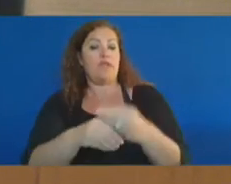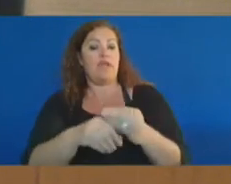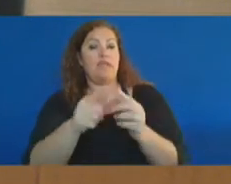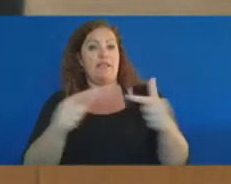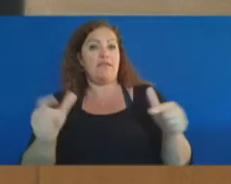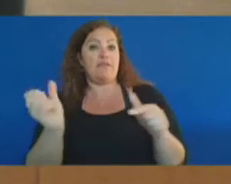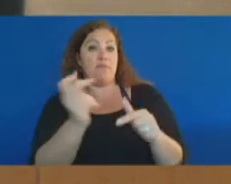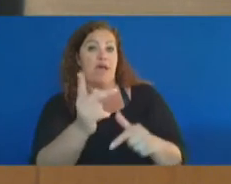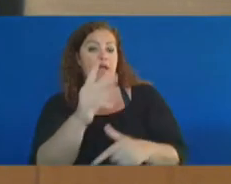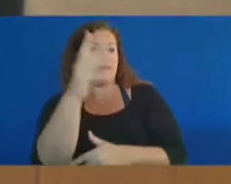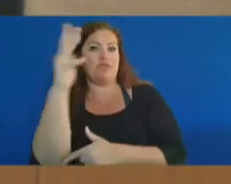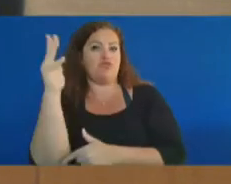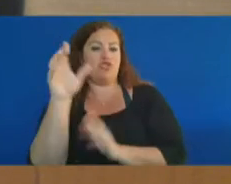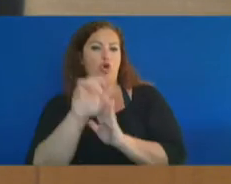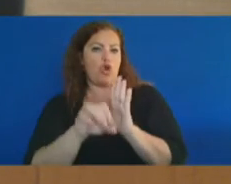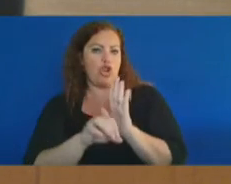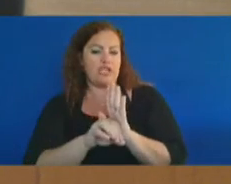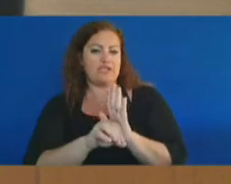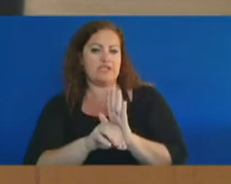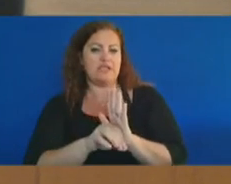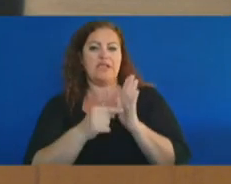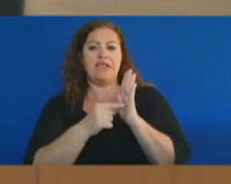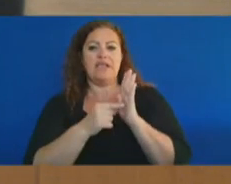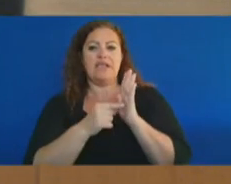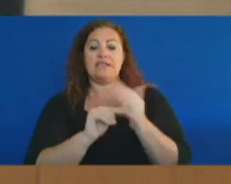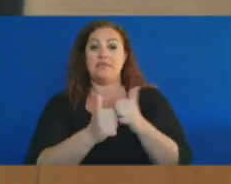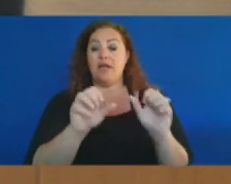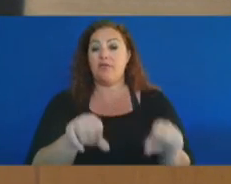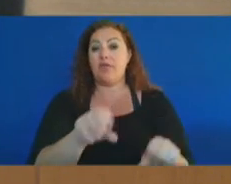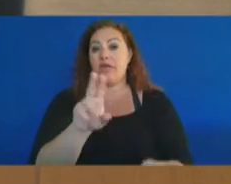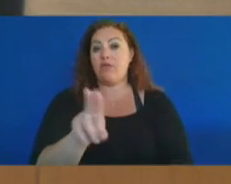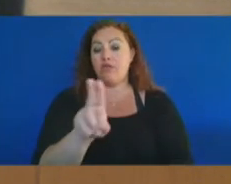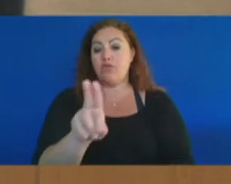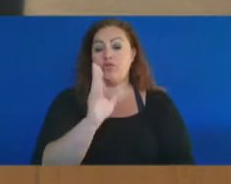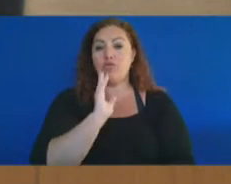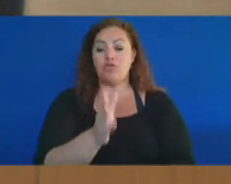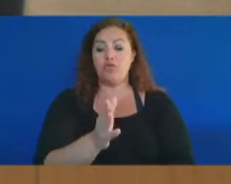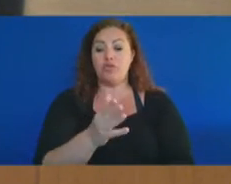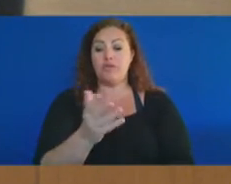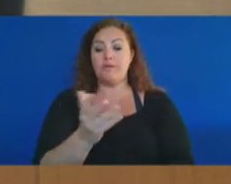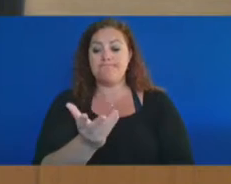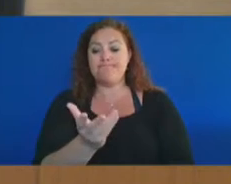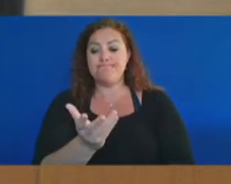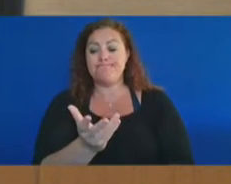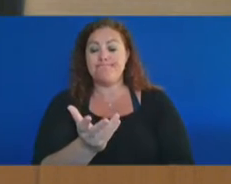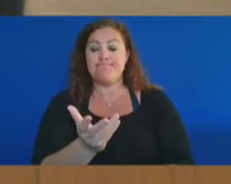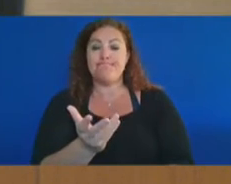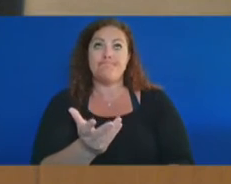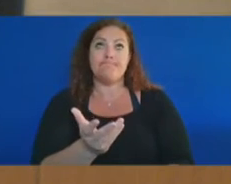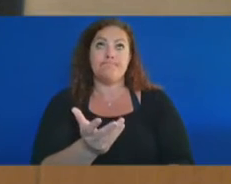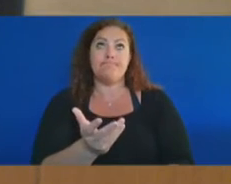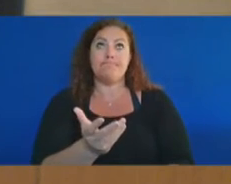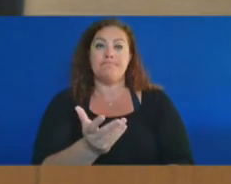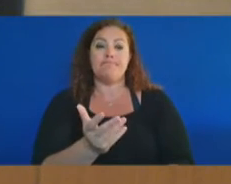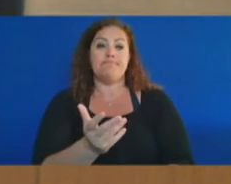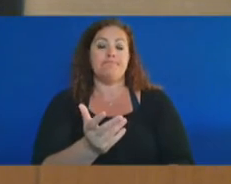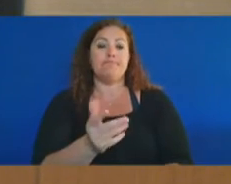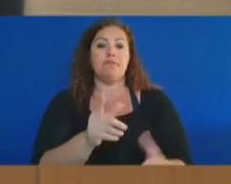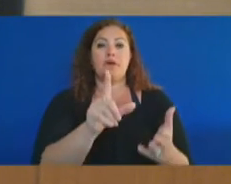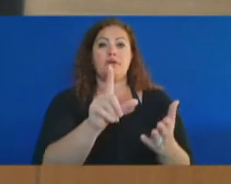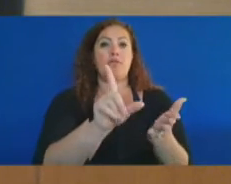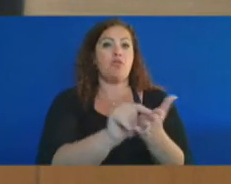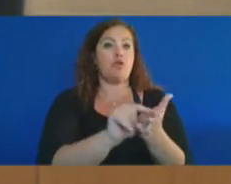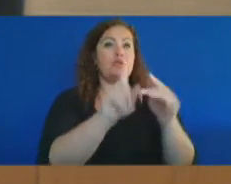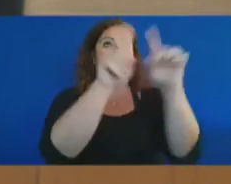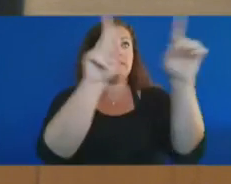ordinance um so examples of how it could be used would be to um print signage let's say tree protection